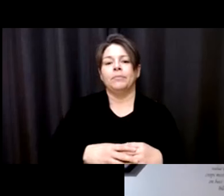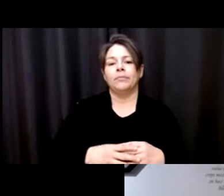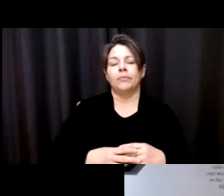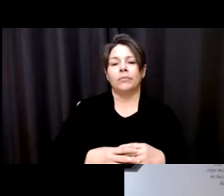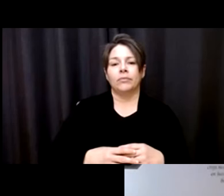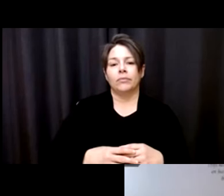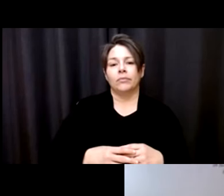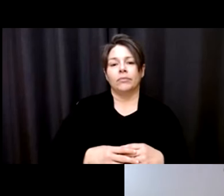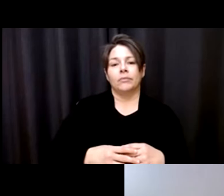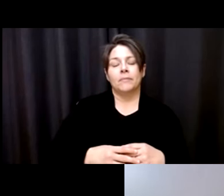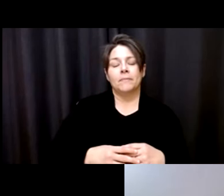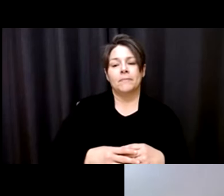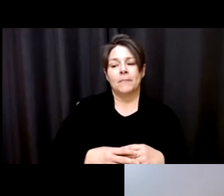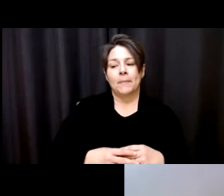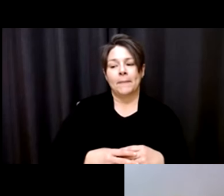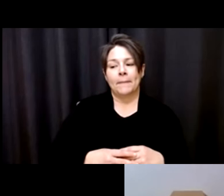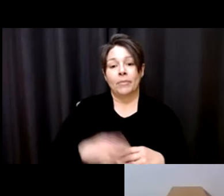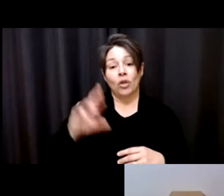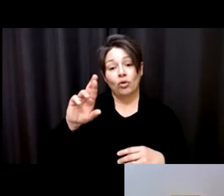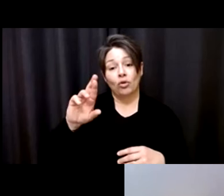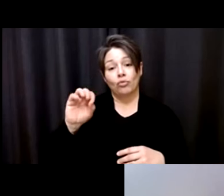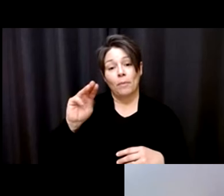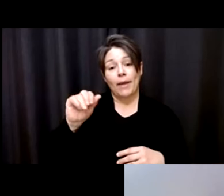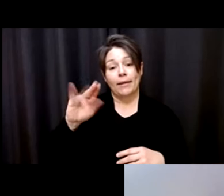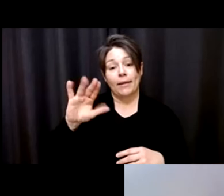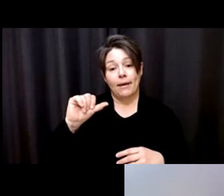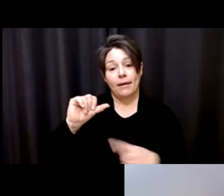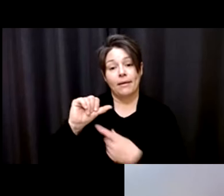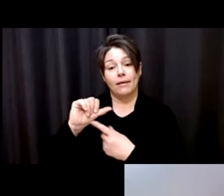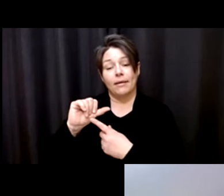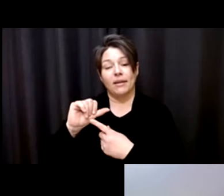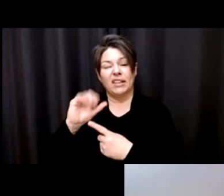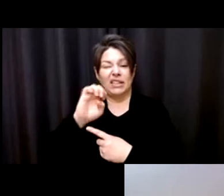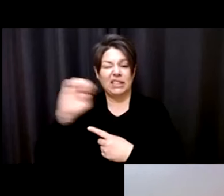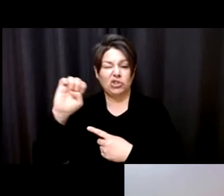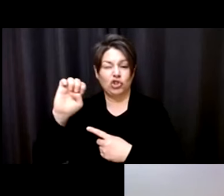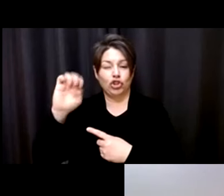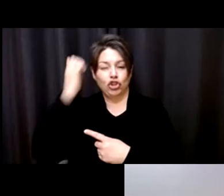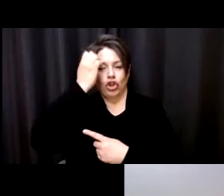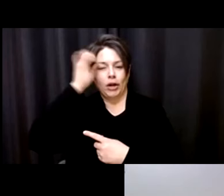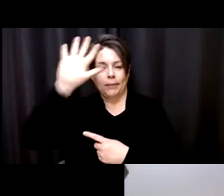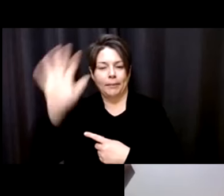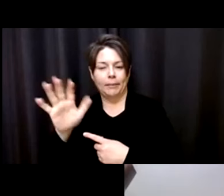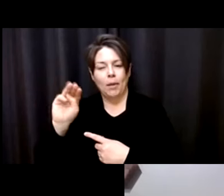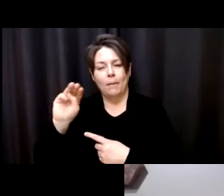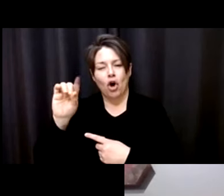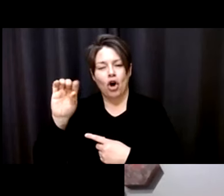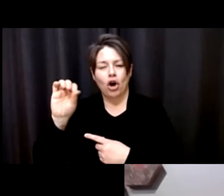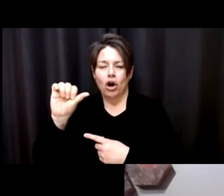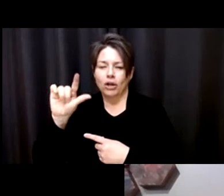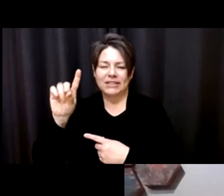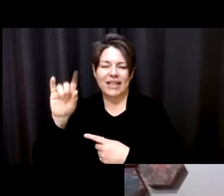I learned about a culture in Romania, or in the whole Eastern European area, like Romania, Moldavia kind of area,